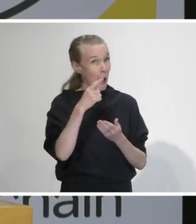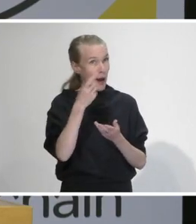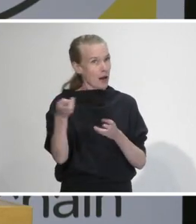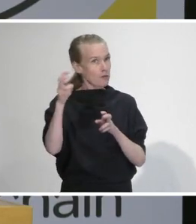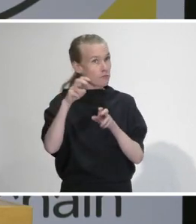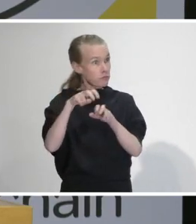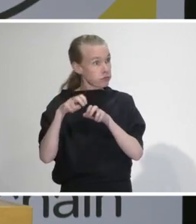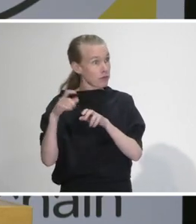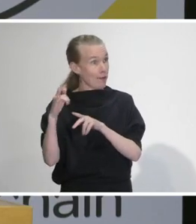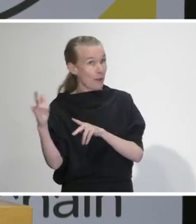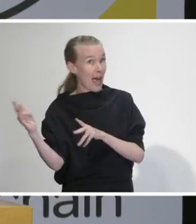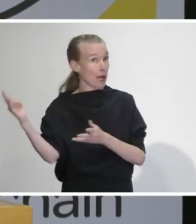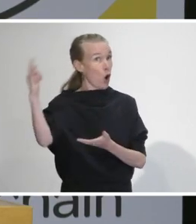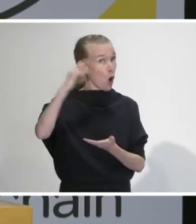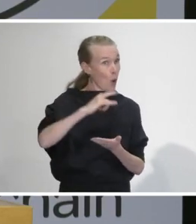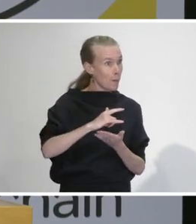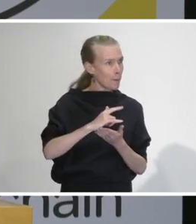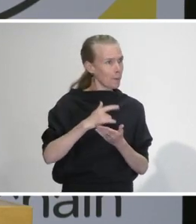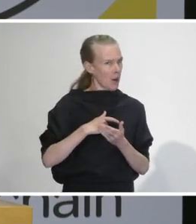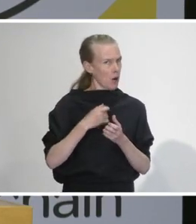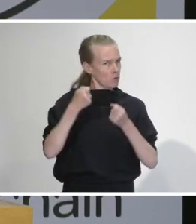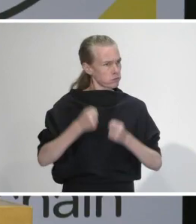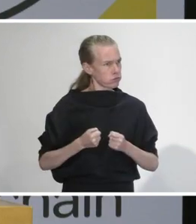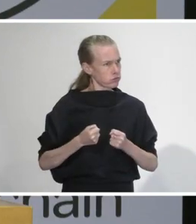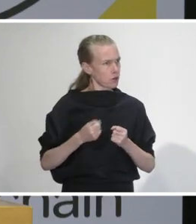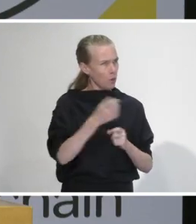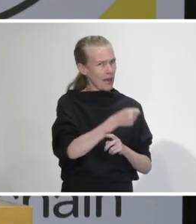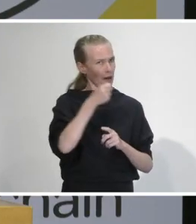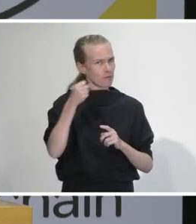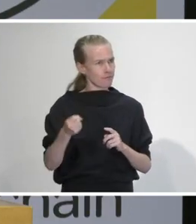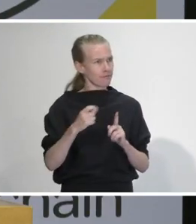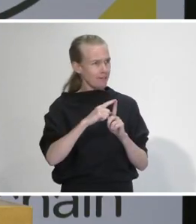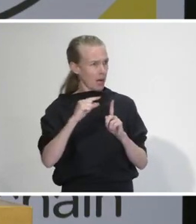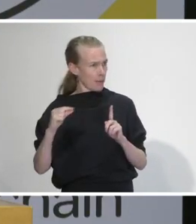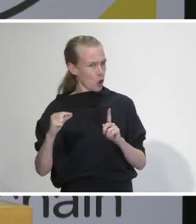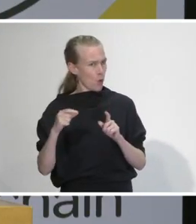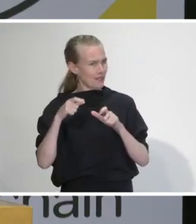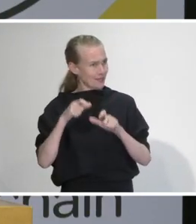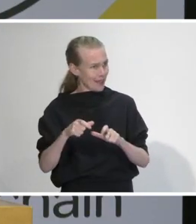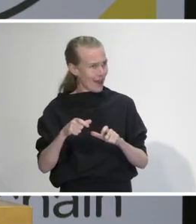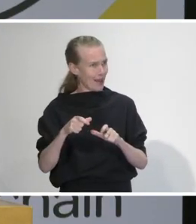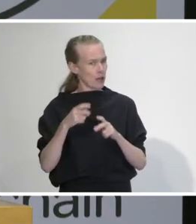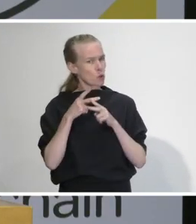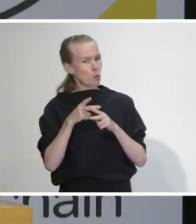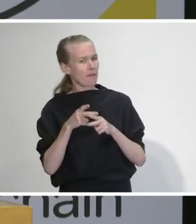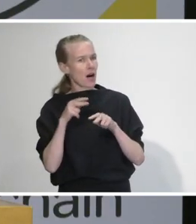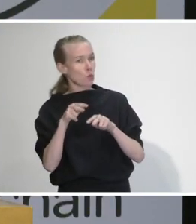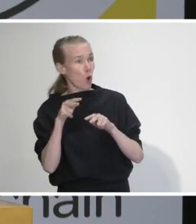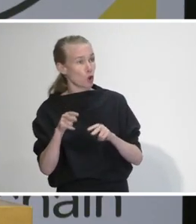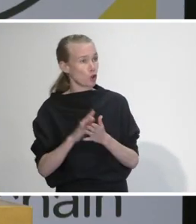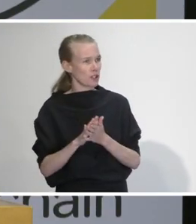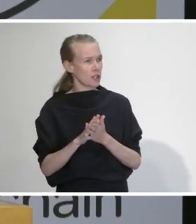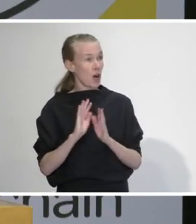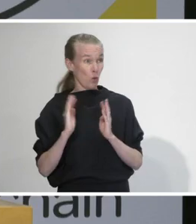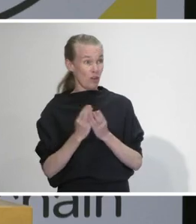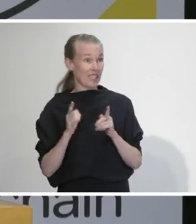we'll make sure they are looked after so they are not putting themselves or others at risk, but yes, they will be able to get outside for fresh air and do other